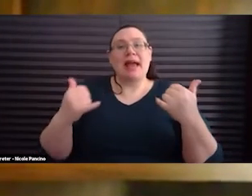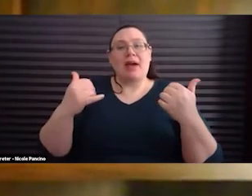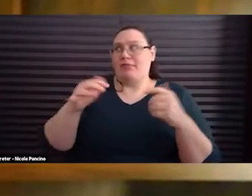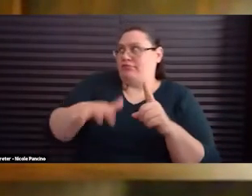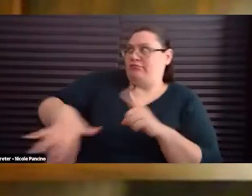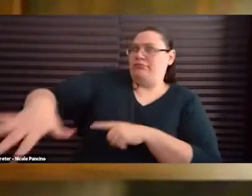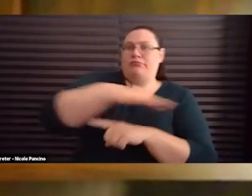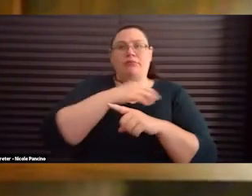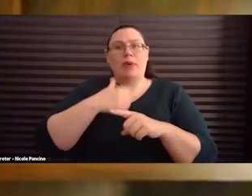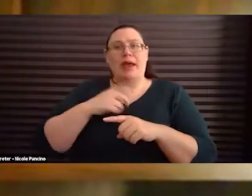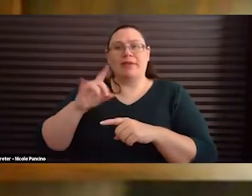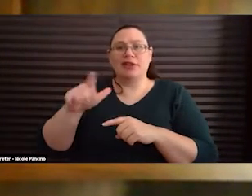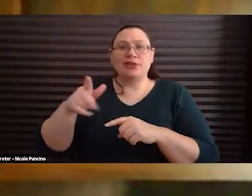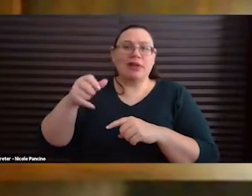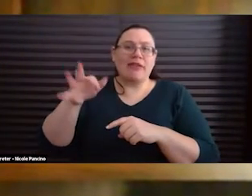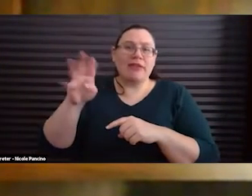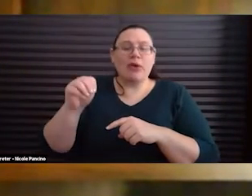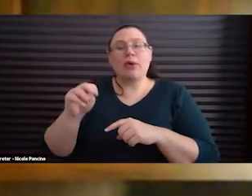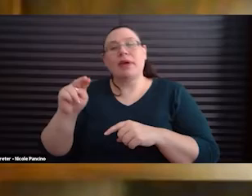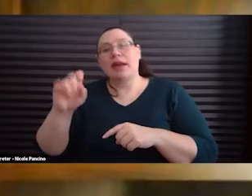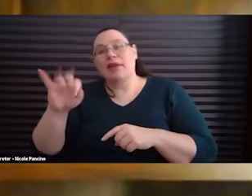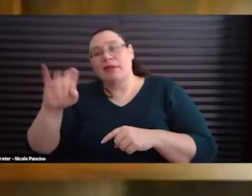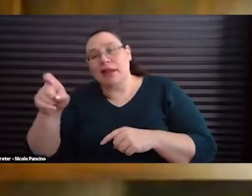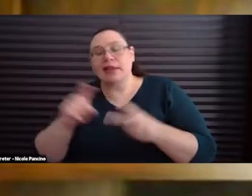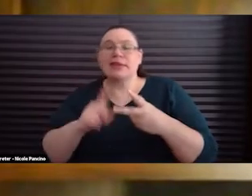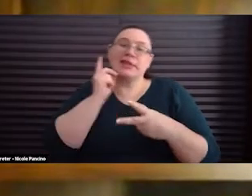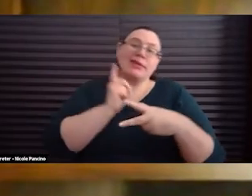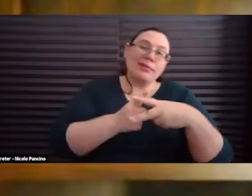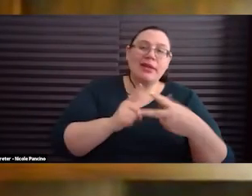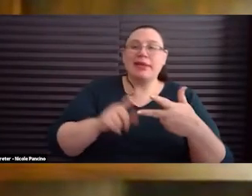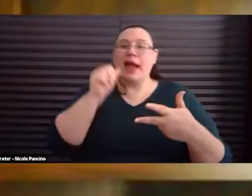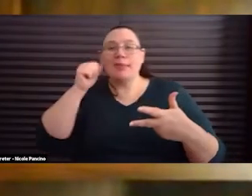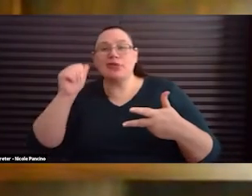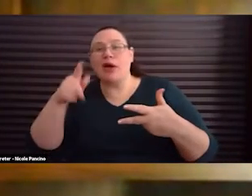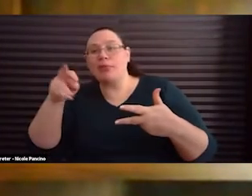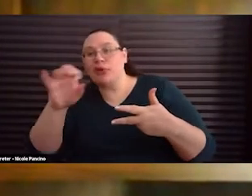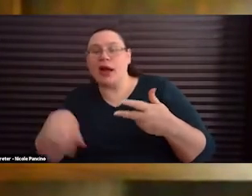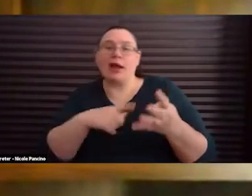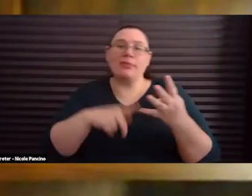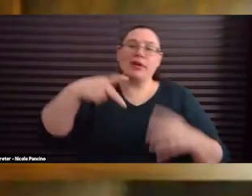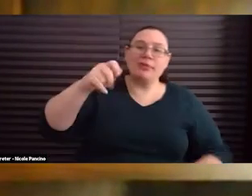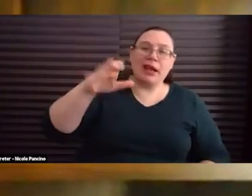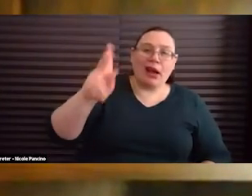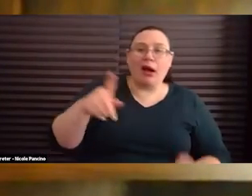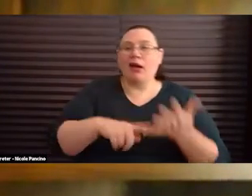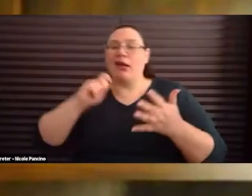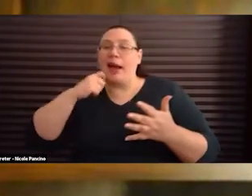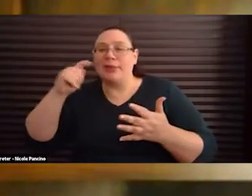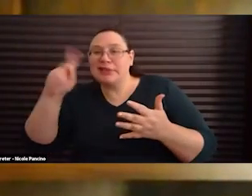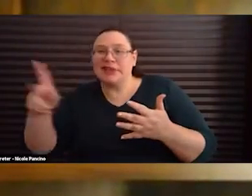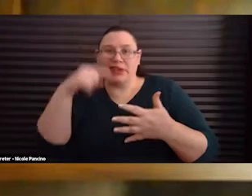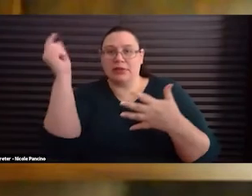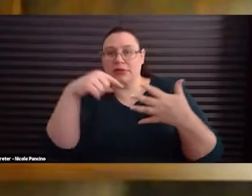digital platforms: Netflix, Disney Plus, Amazon Prime, HBO Max, Peacock, Paramount Plus, Apple TV, et